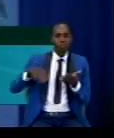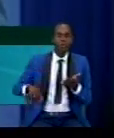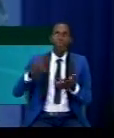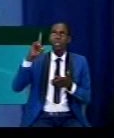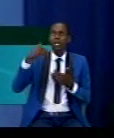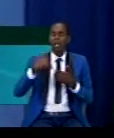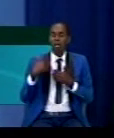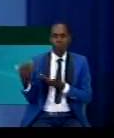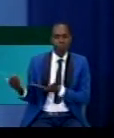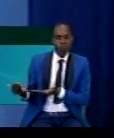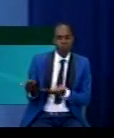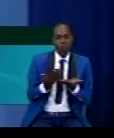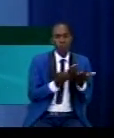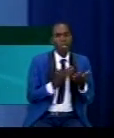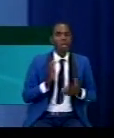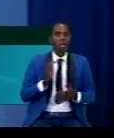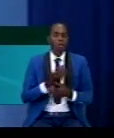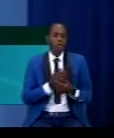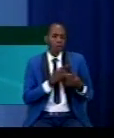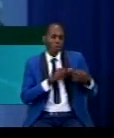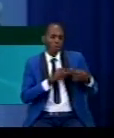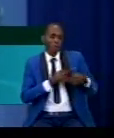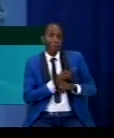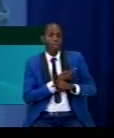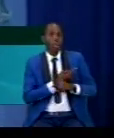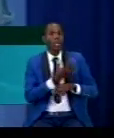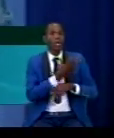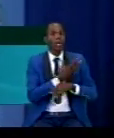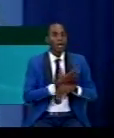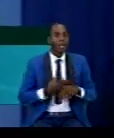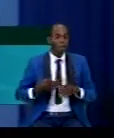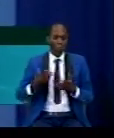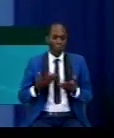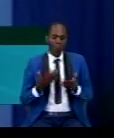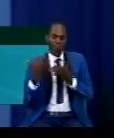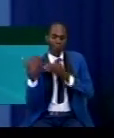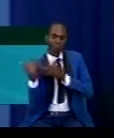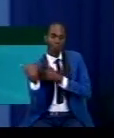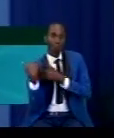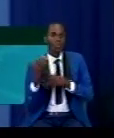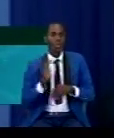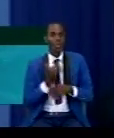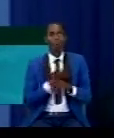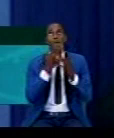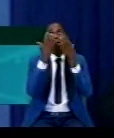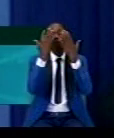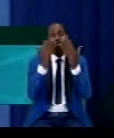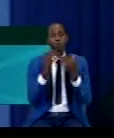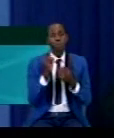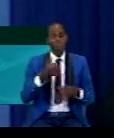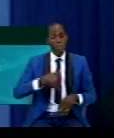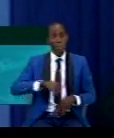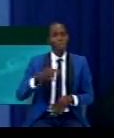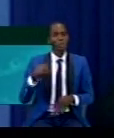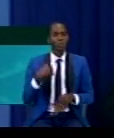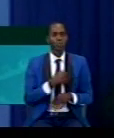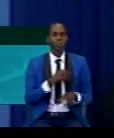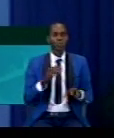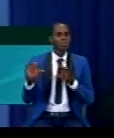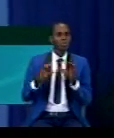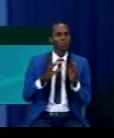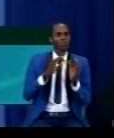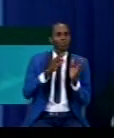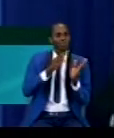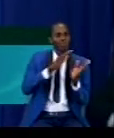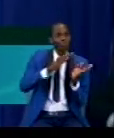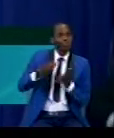our sorrows. Yet we did esteem him stricken, smitten of God, and afflicted. Look